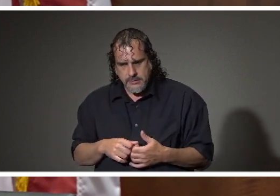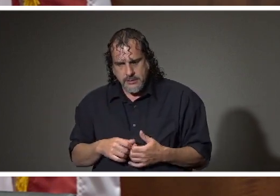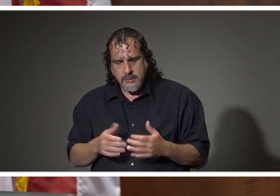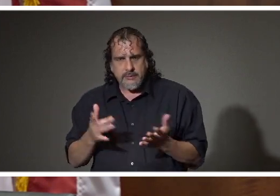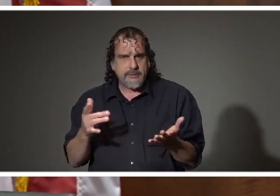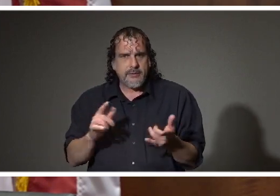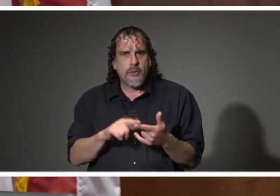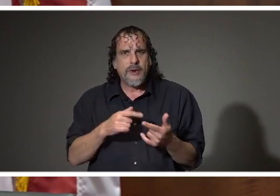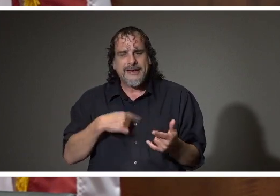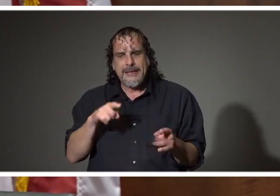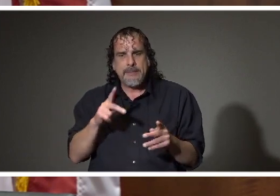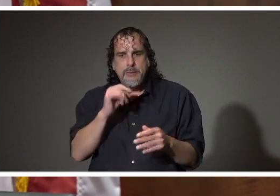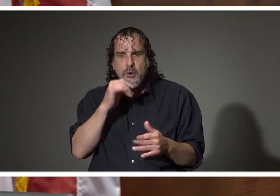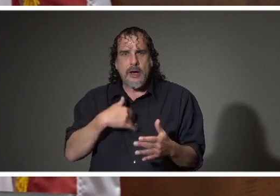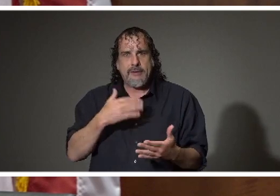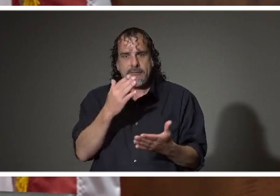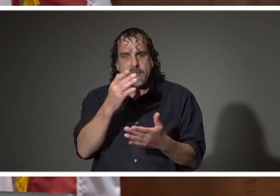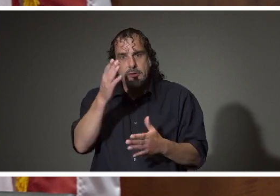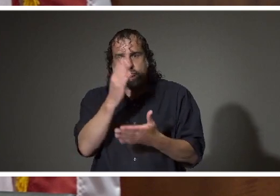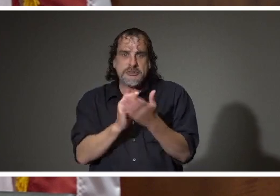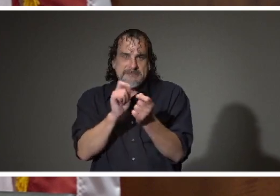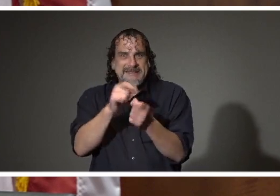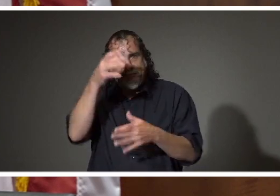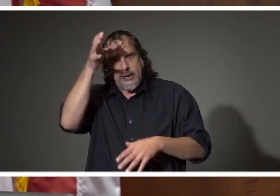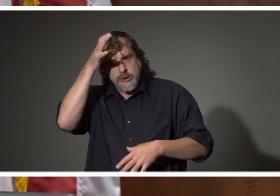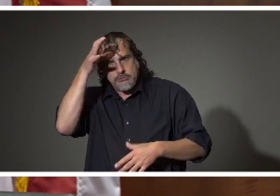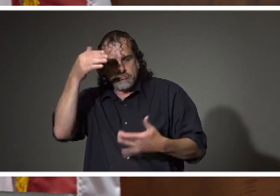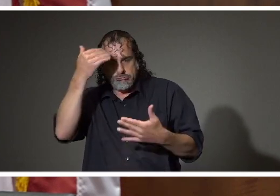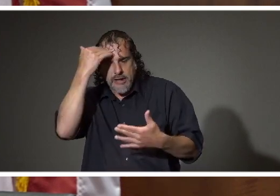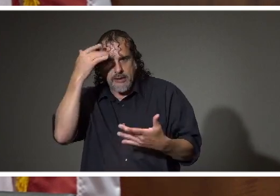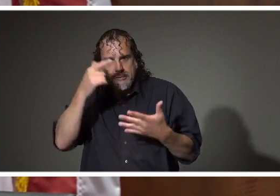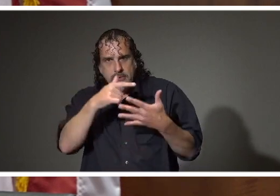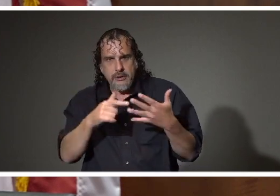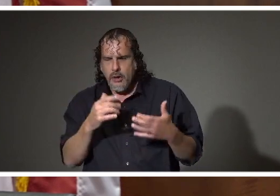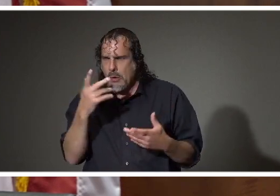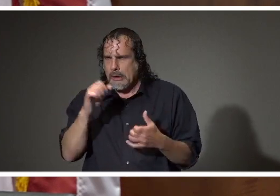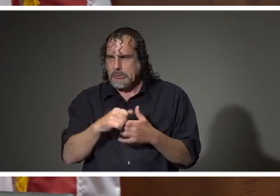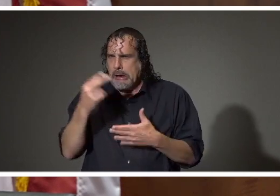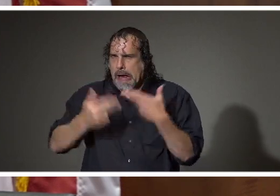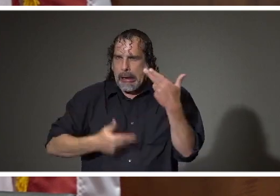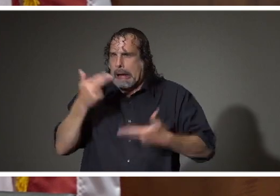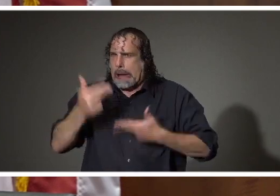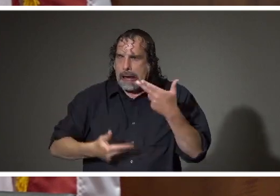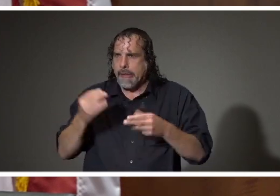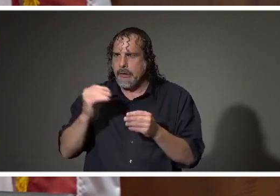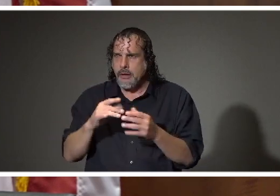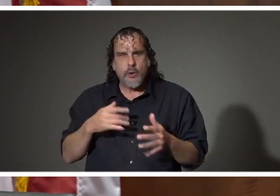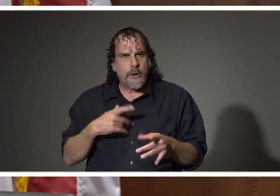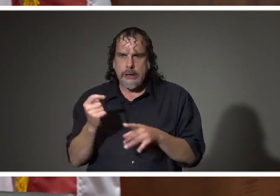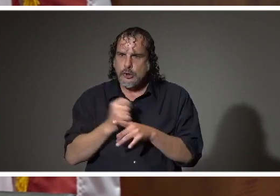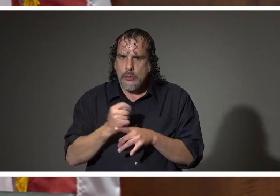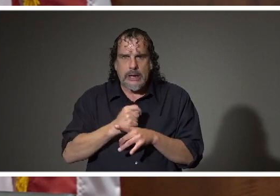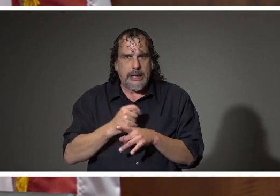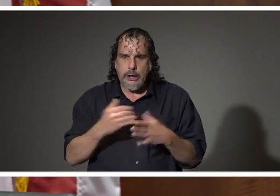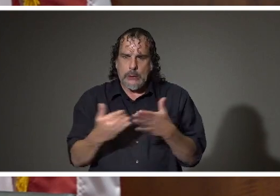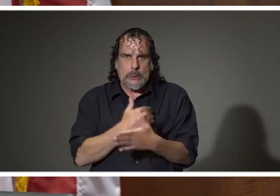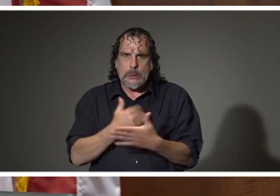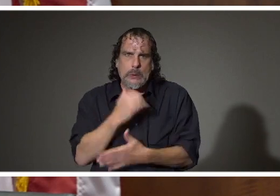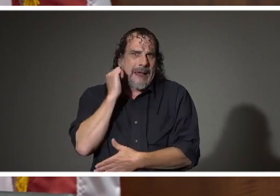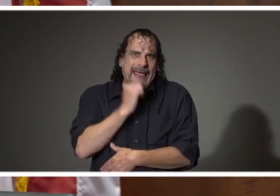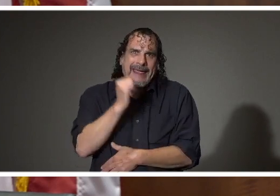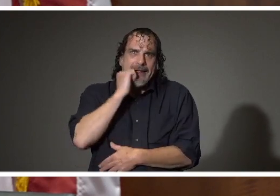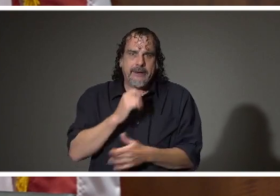set. People ask us, why don't you put more people on? And we are training every day to help